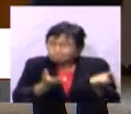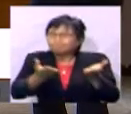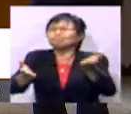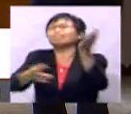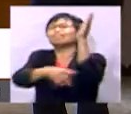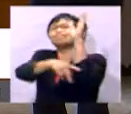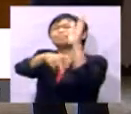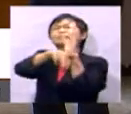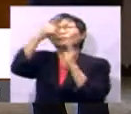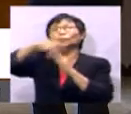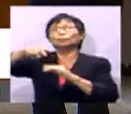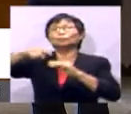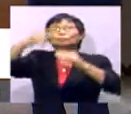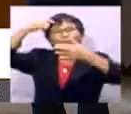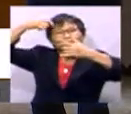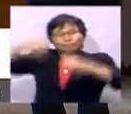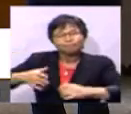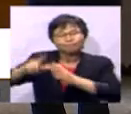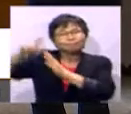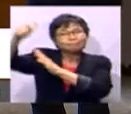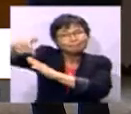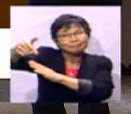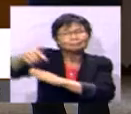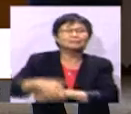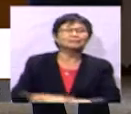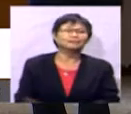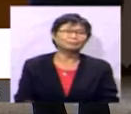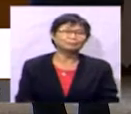Kabinet untuk diputuskan kelak.